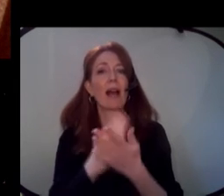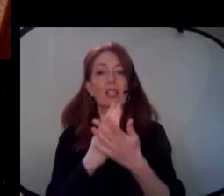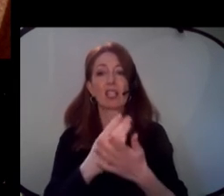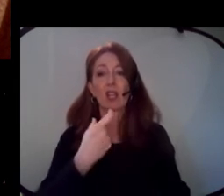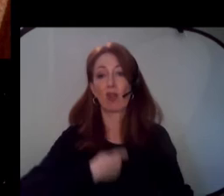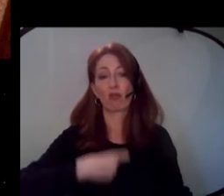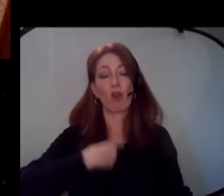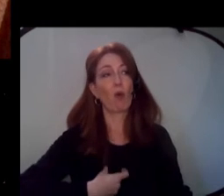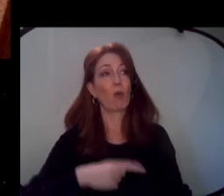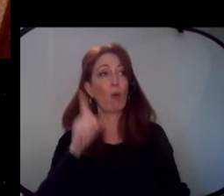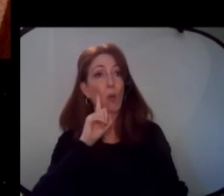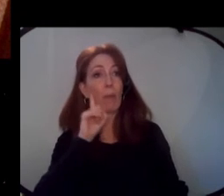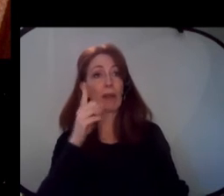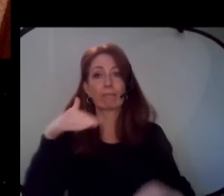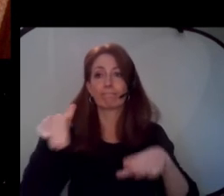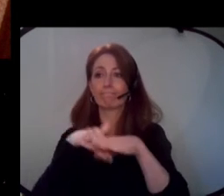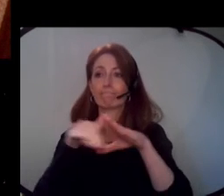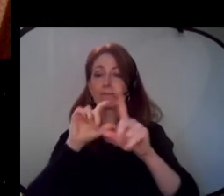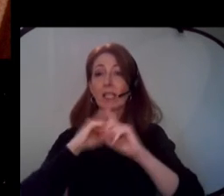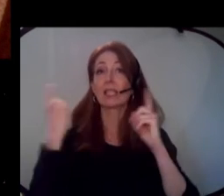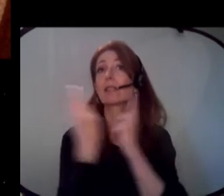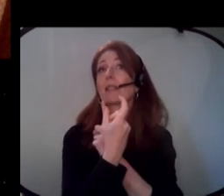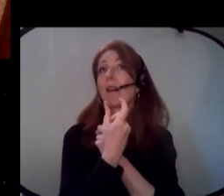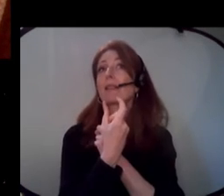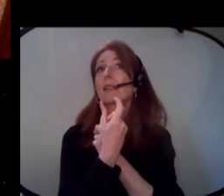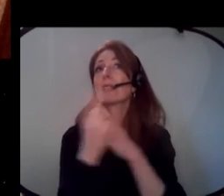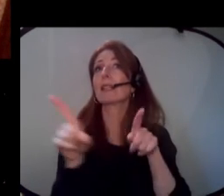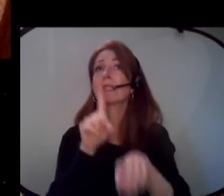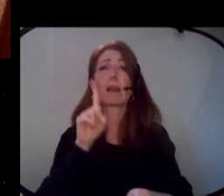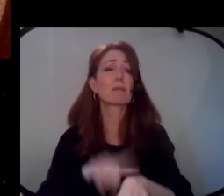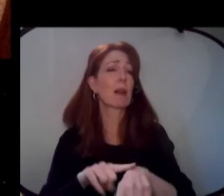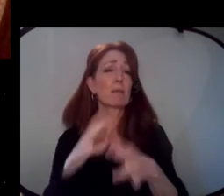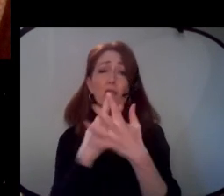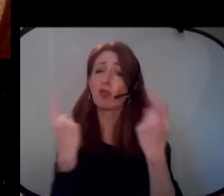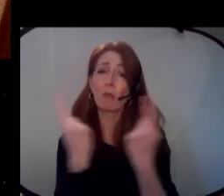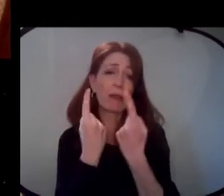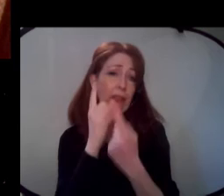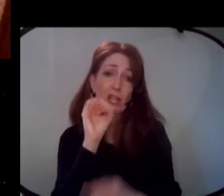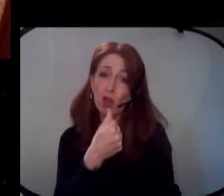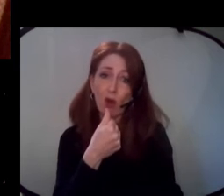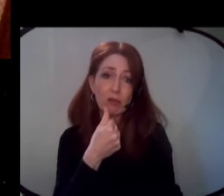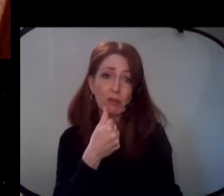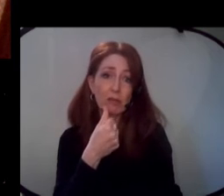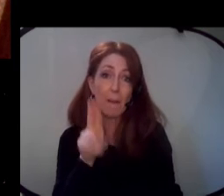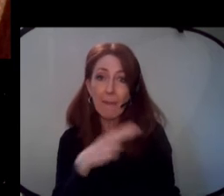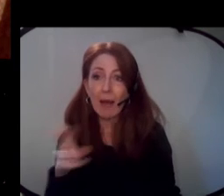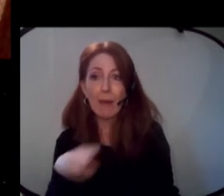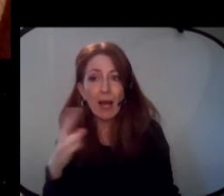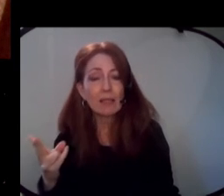position of women in society at this time. There were so many things they couldn't do, but occasionally, because of the sort